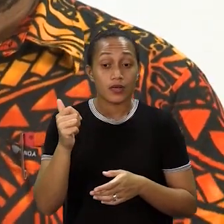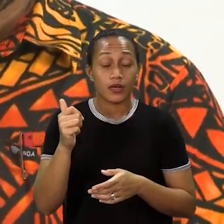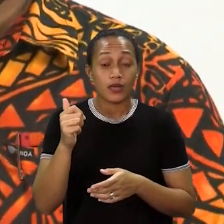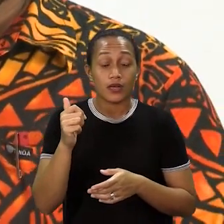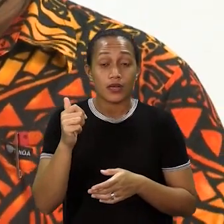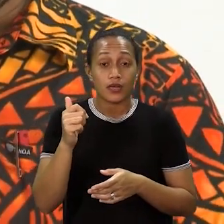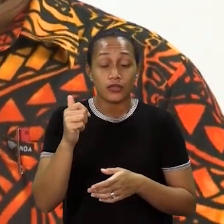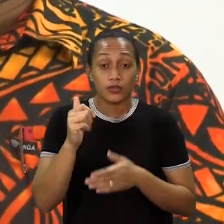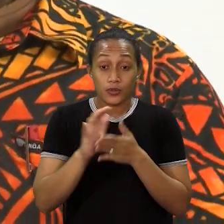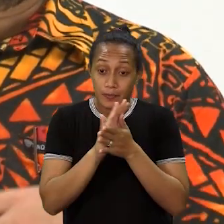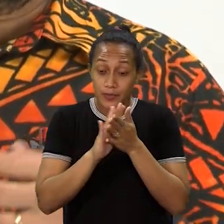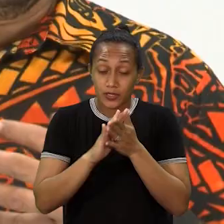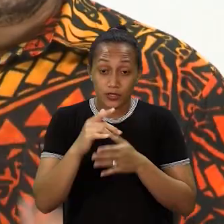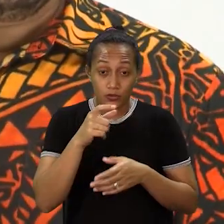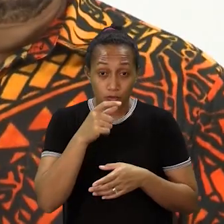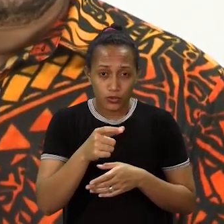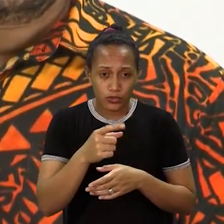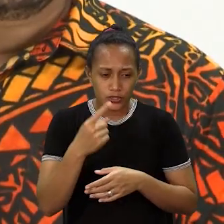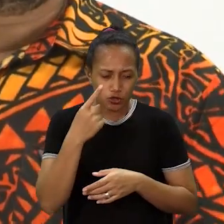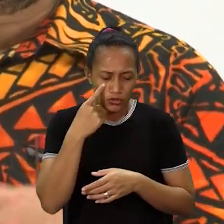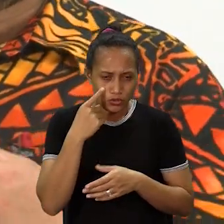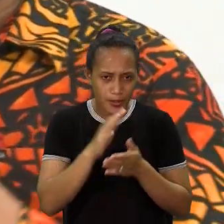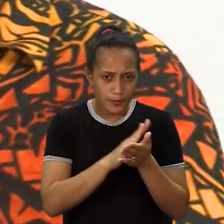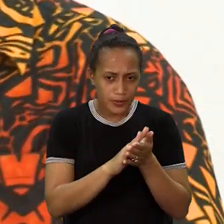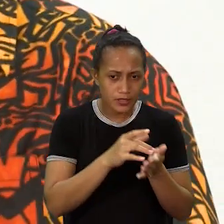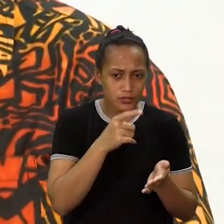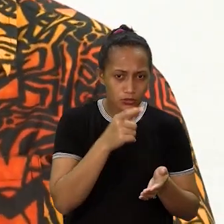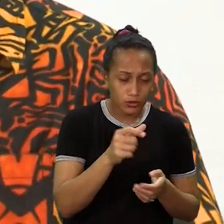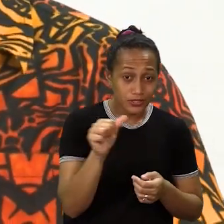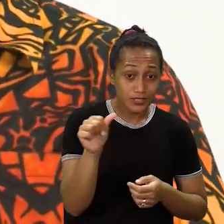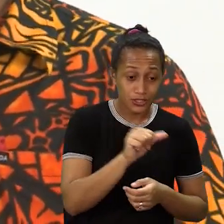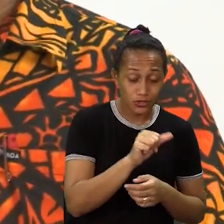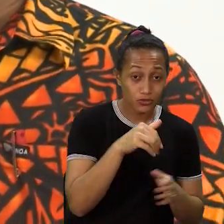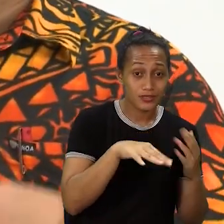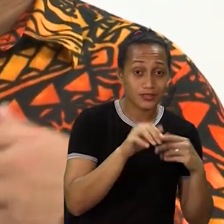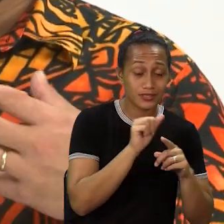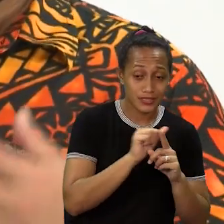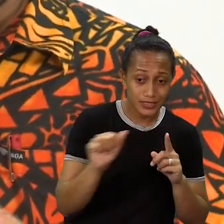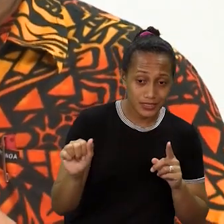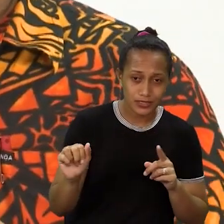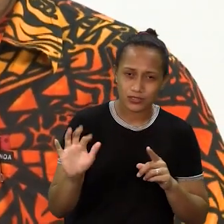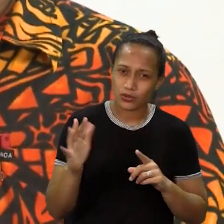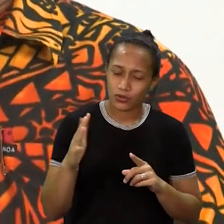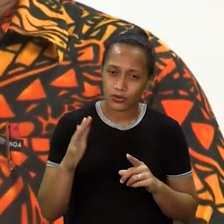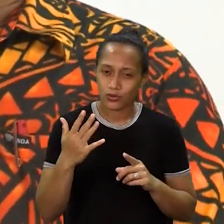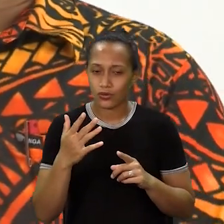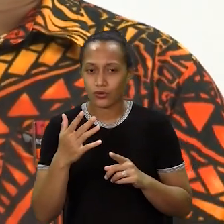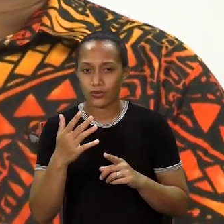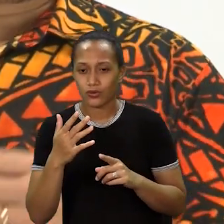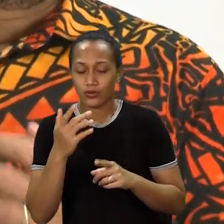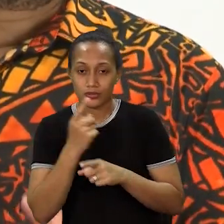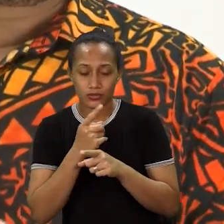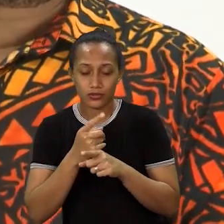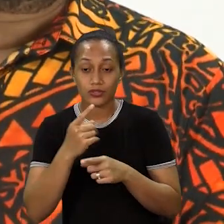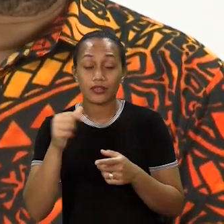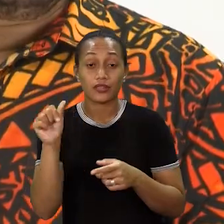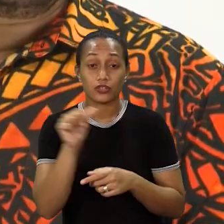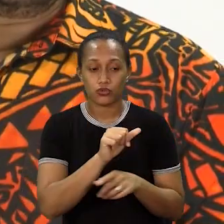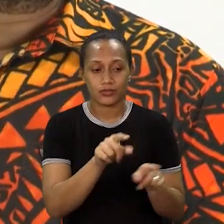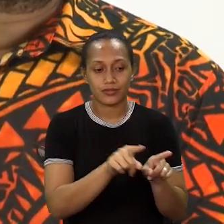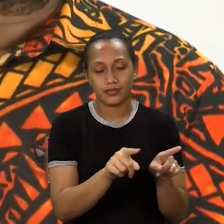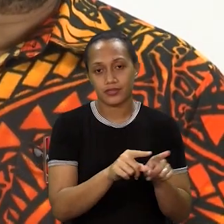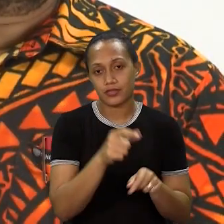words. Remember, when you are going to clear the words, you need to look at the meaning as the word is used in the sentences or in the